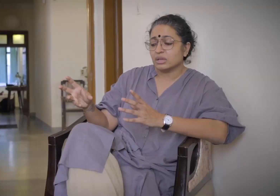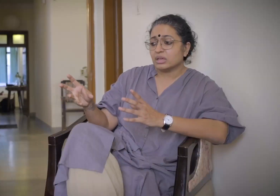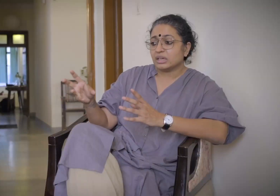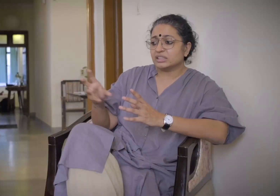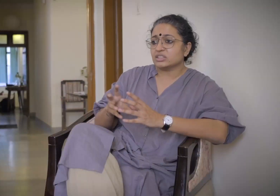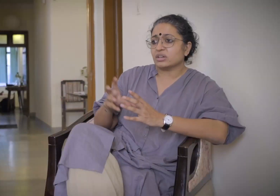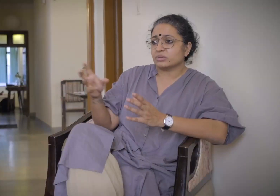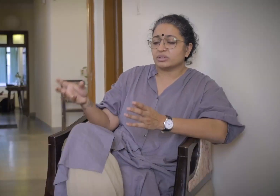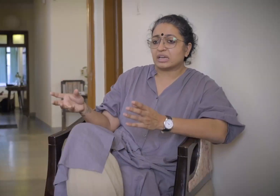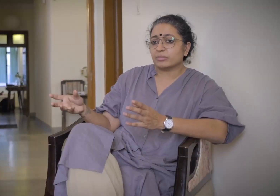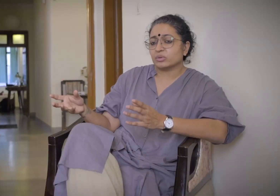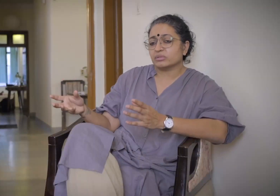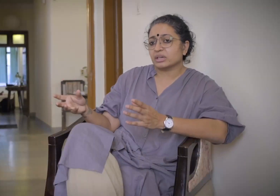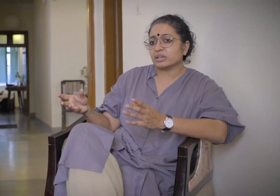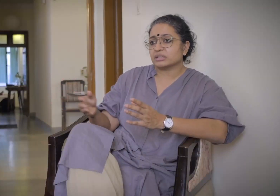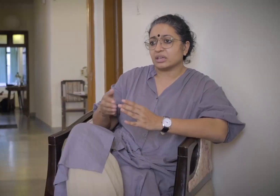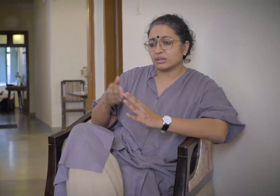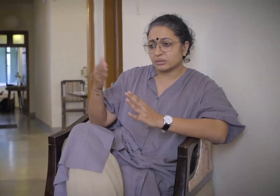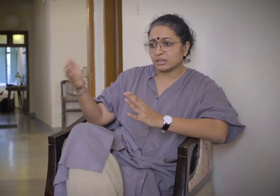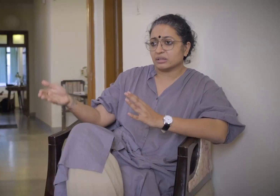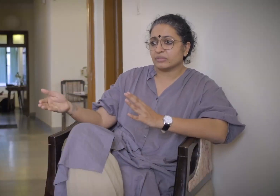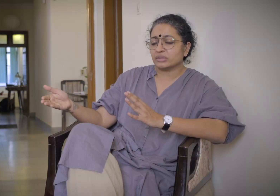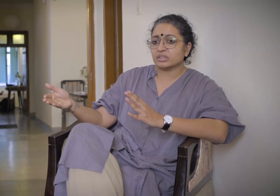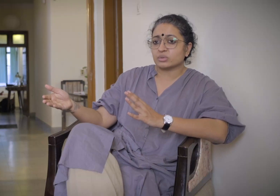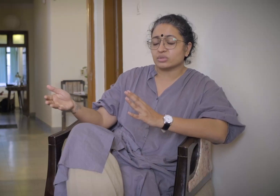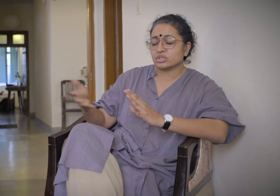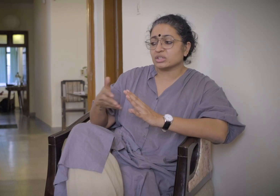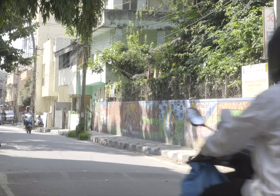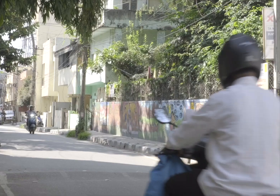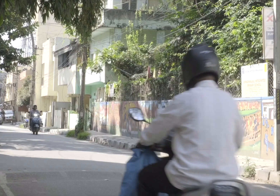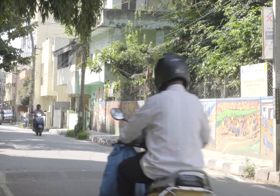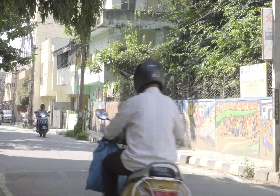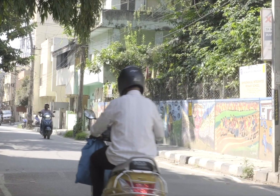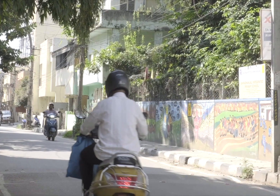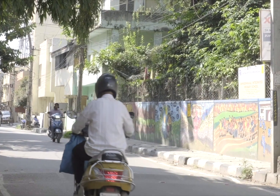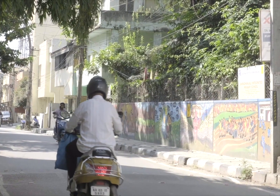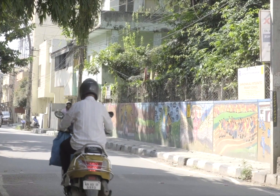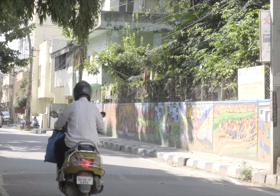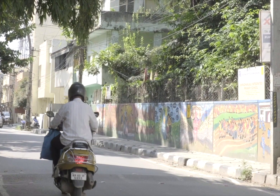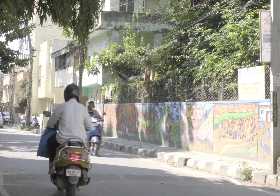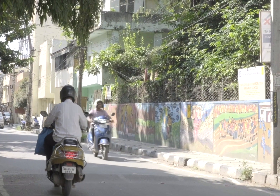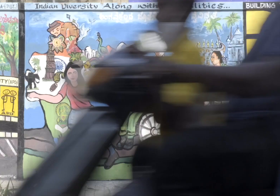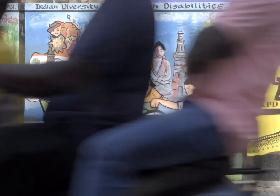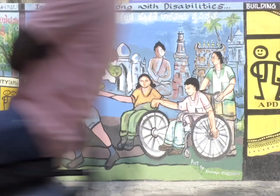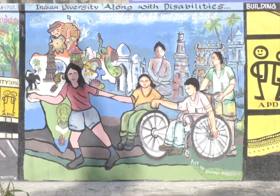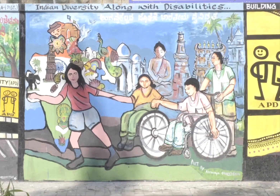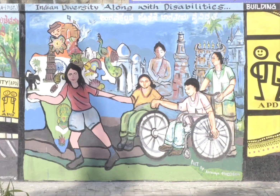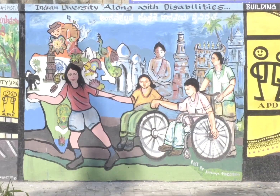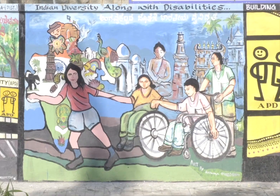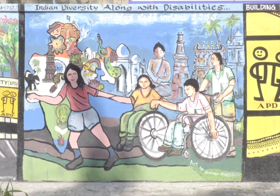taboo, it's not going to happen overnight saying, okay, everything is going to change. It will take its own course and it will take its own